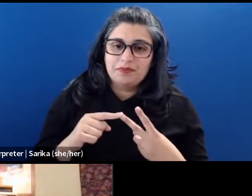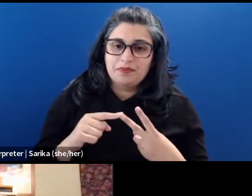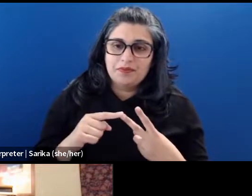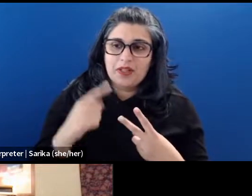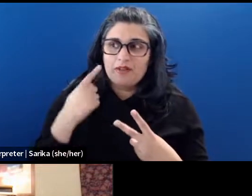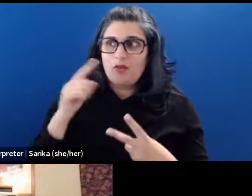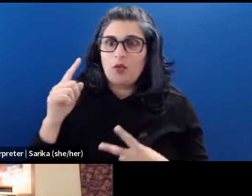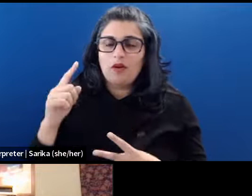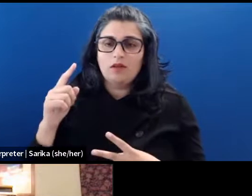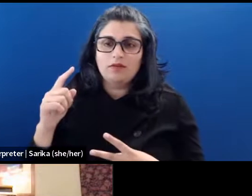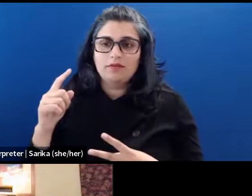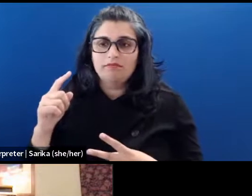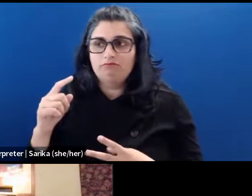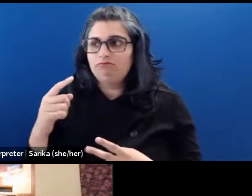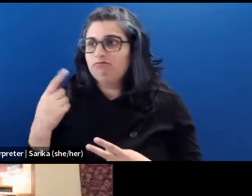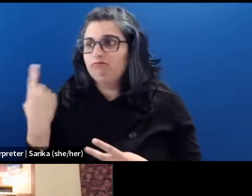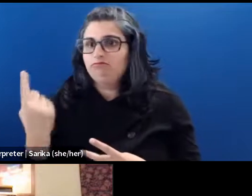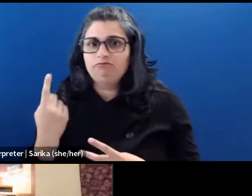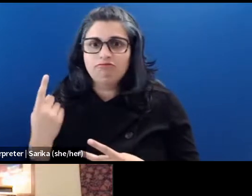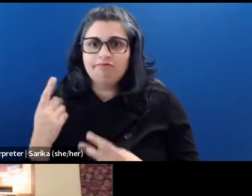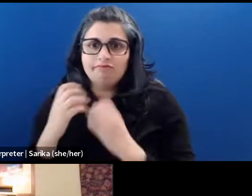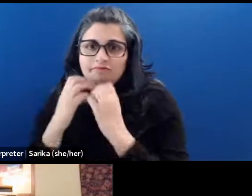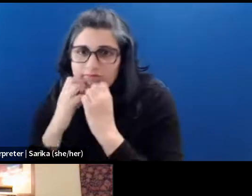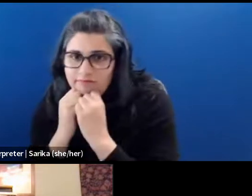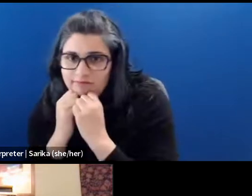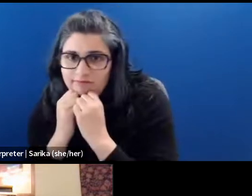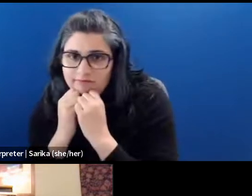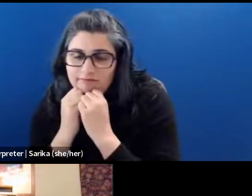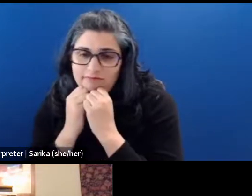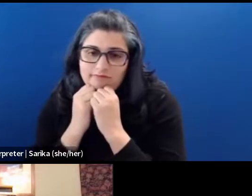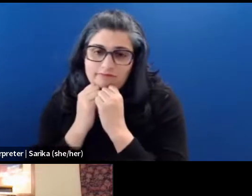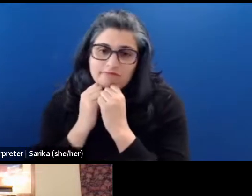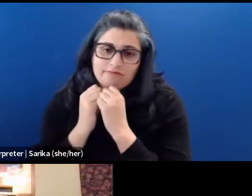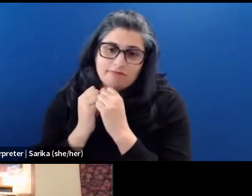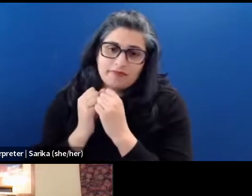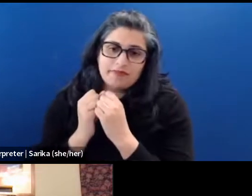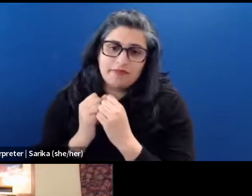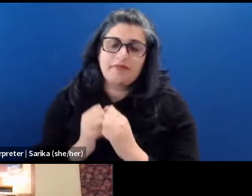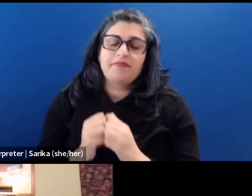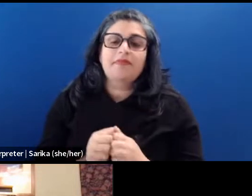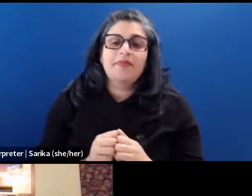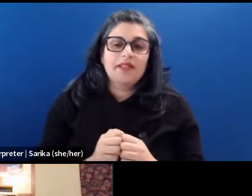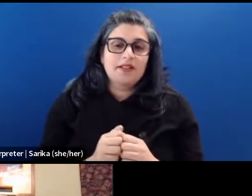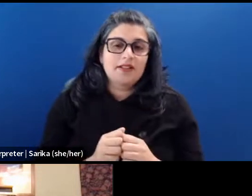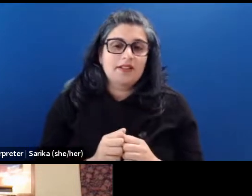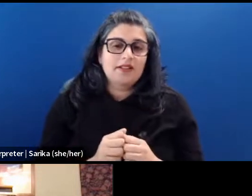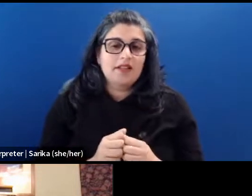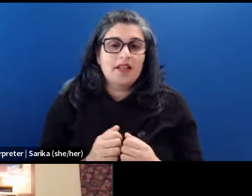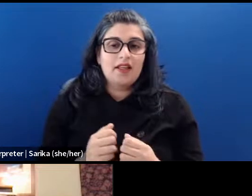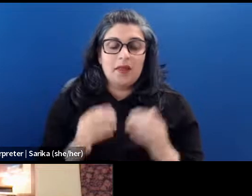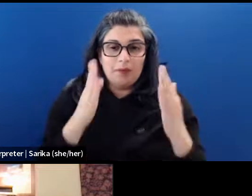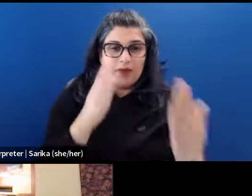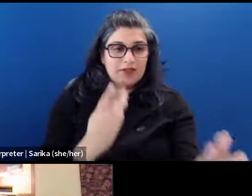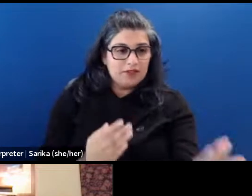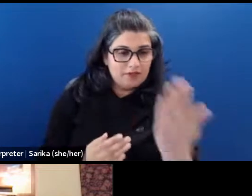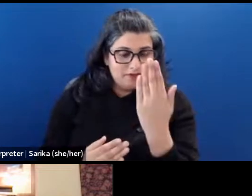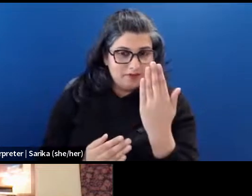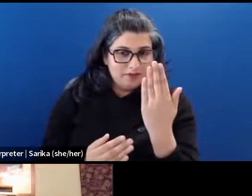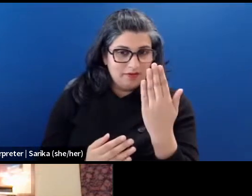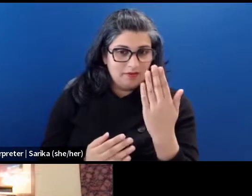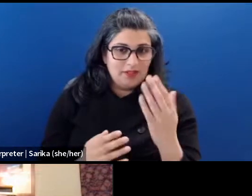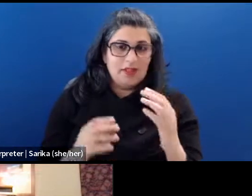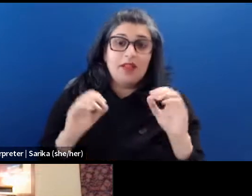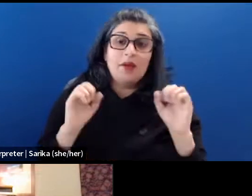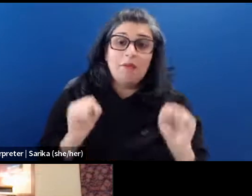benefactor, and it's then holding that person in front of you and wishing that same thing. May I be safe